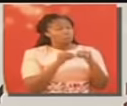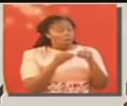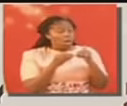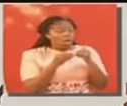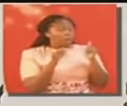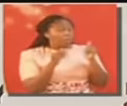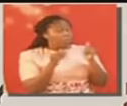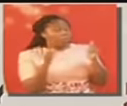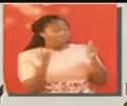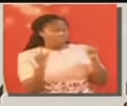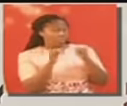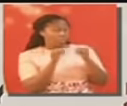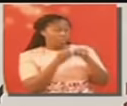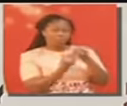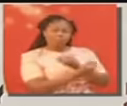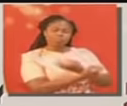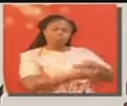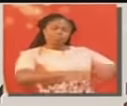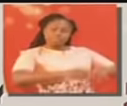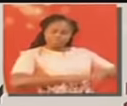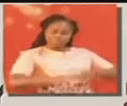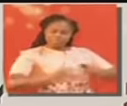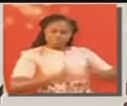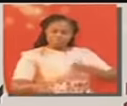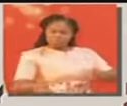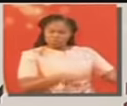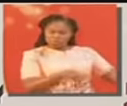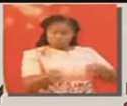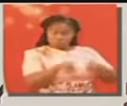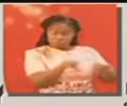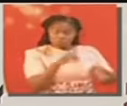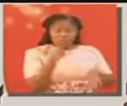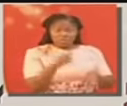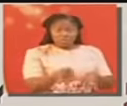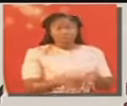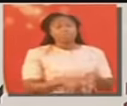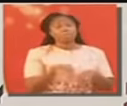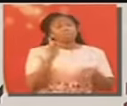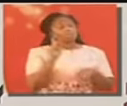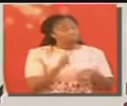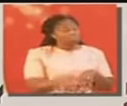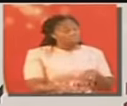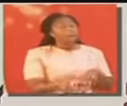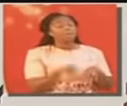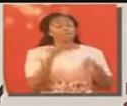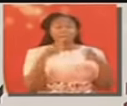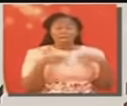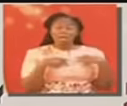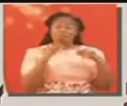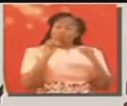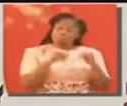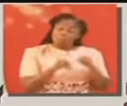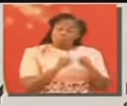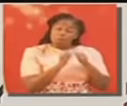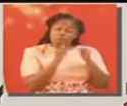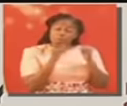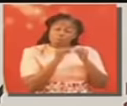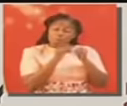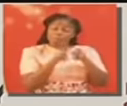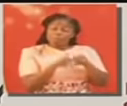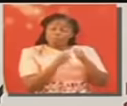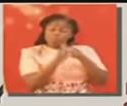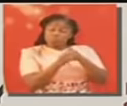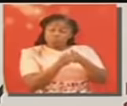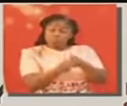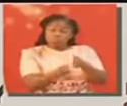move, we need to have even more compliance with the public health measures if we are to open up more and more. So we await